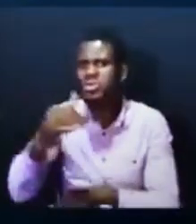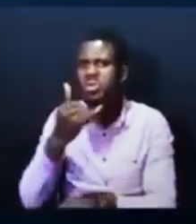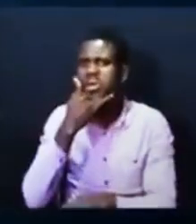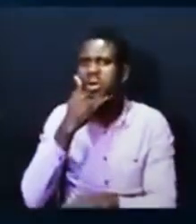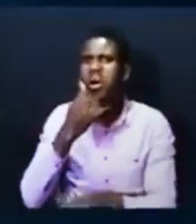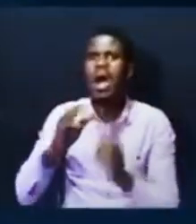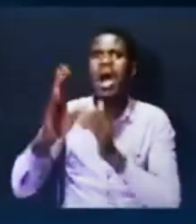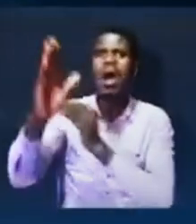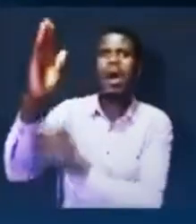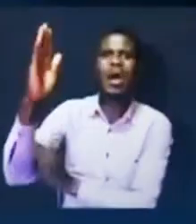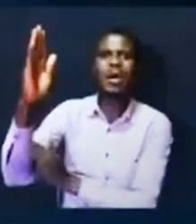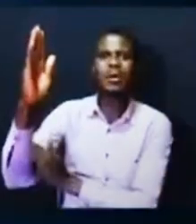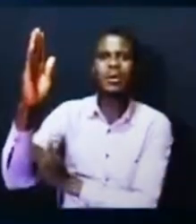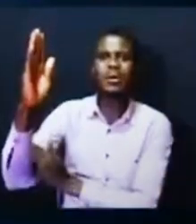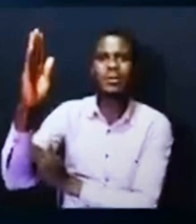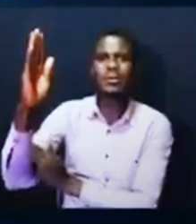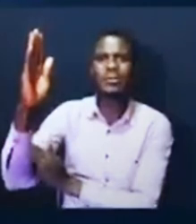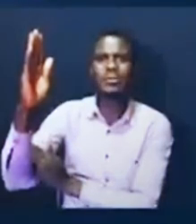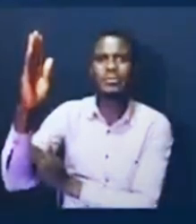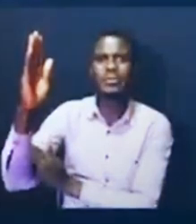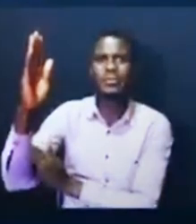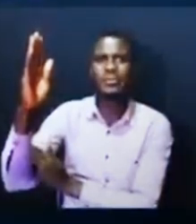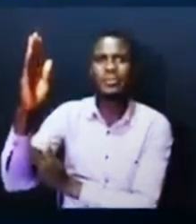de ene ye won bone.